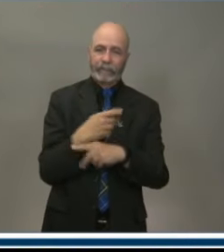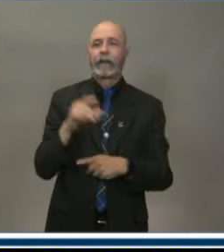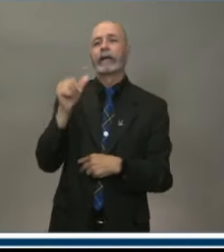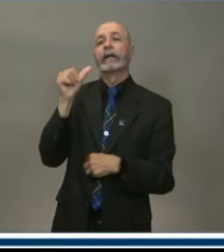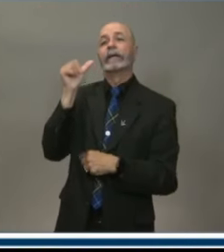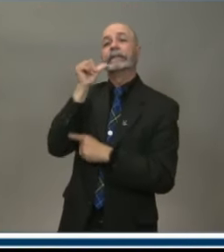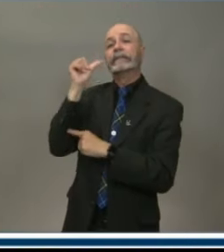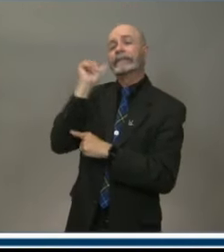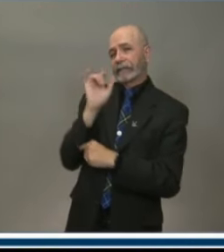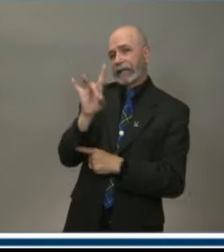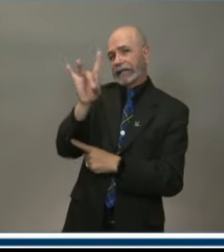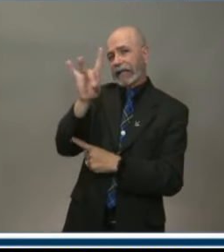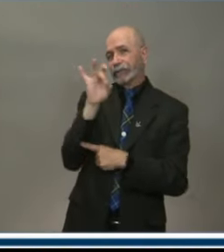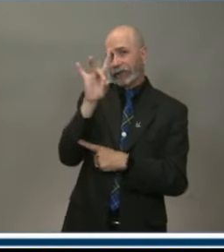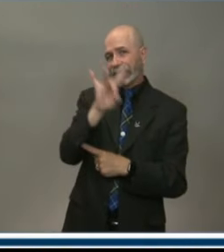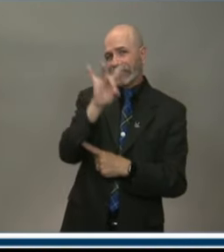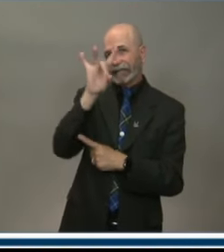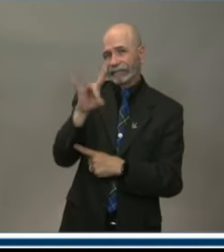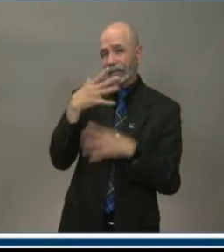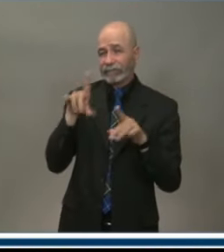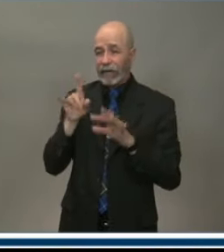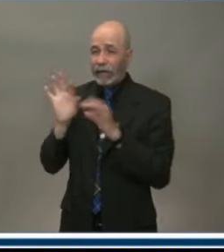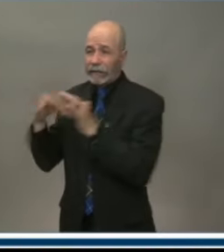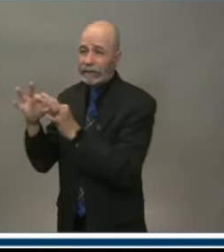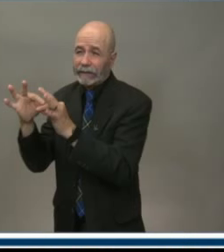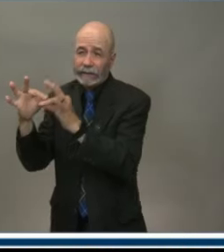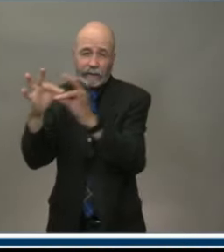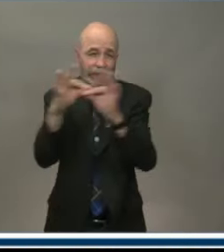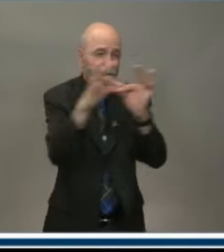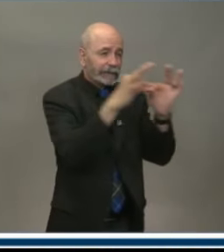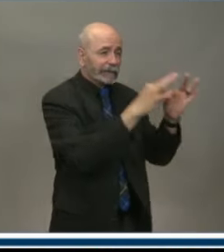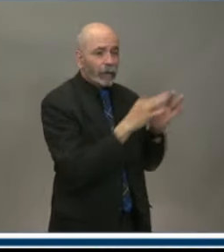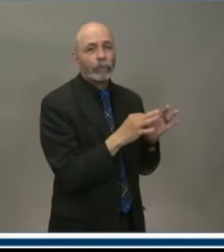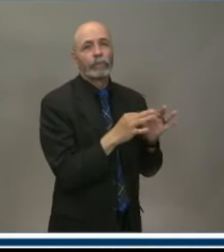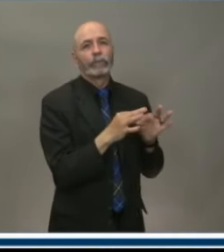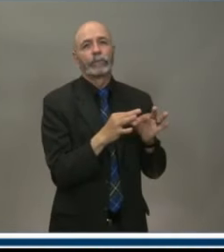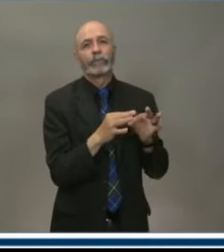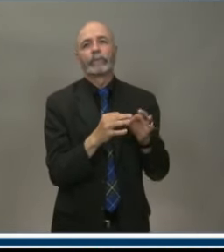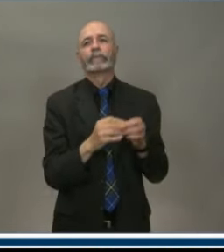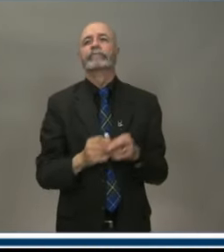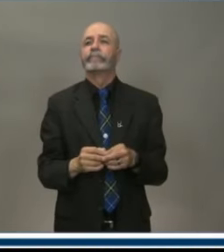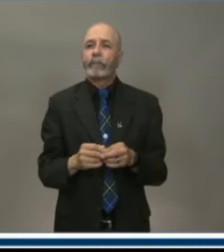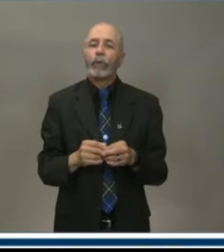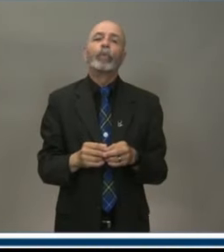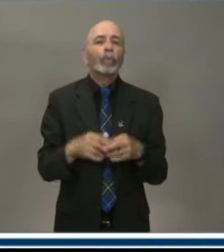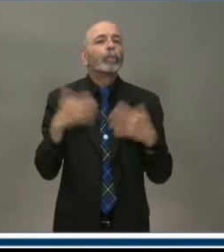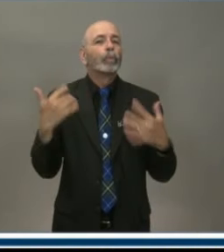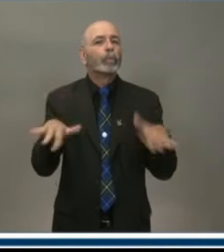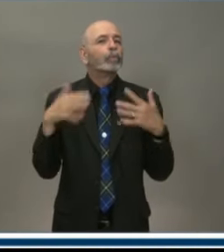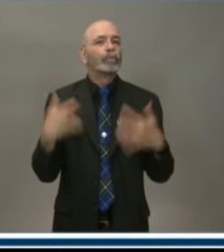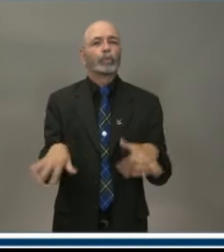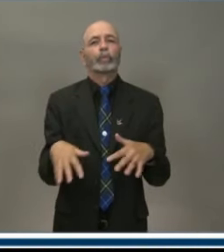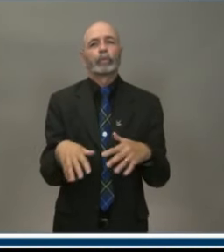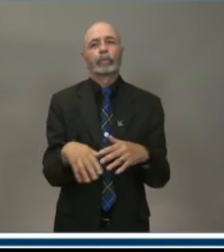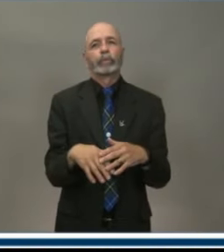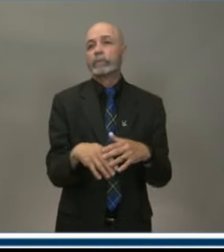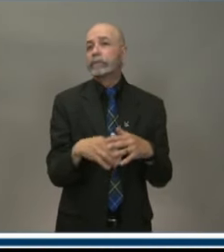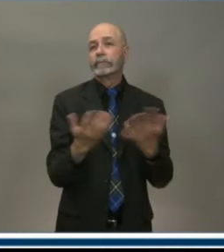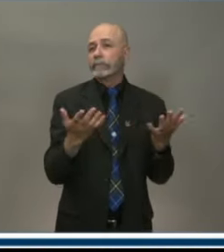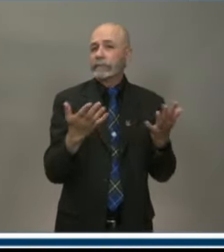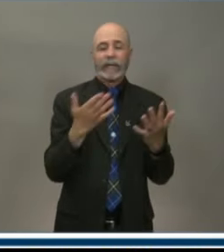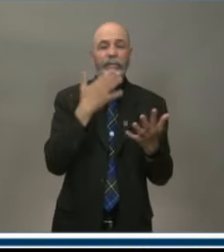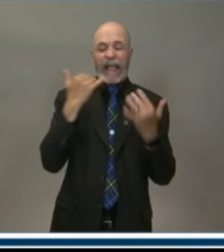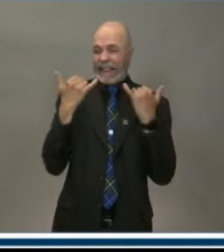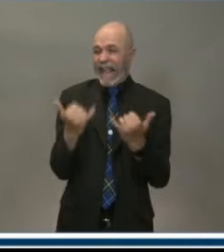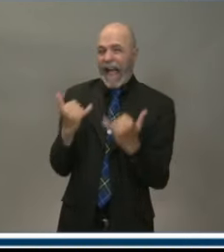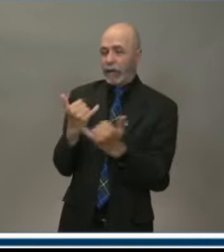through the QE2 lab. And I want to stress again that early identification of cases is critically important.